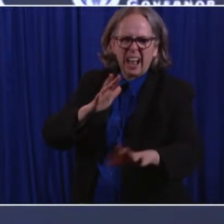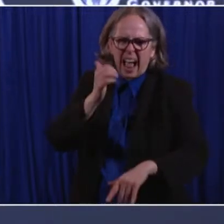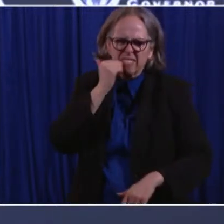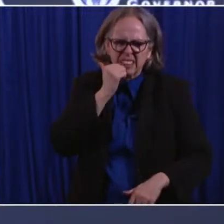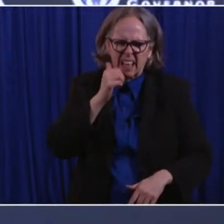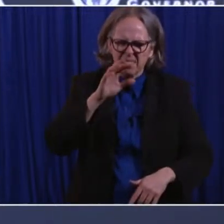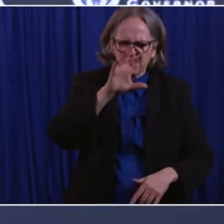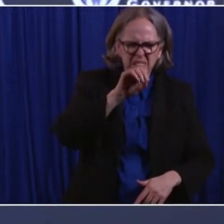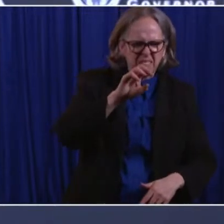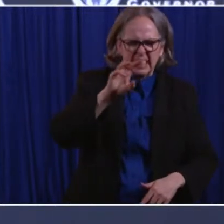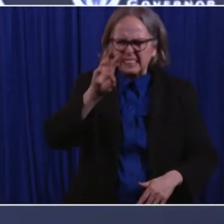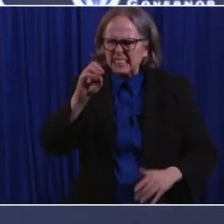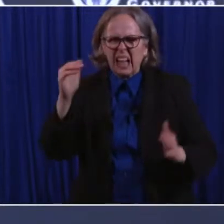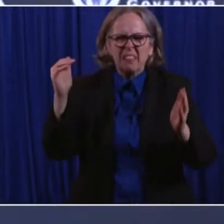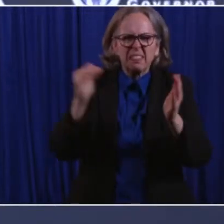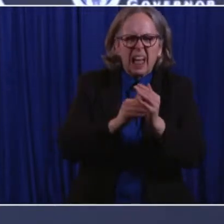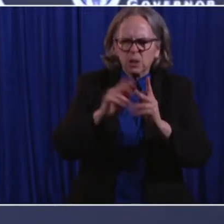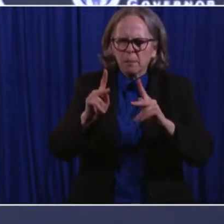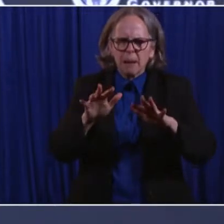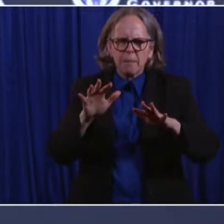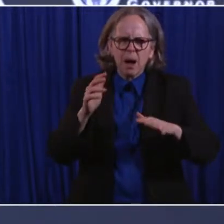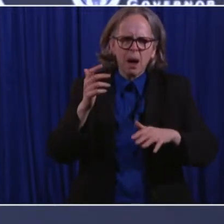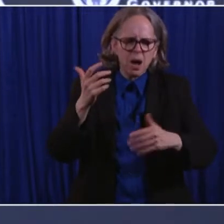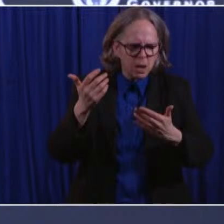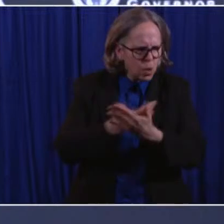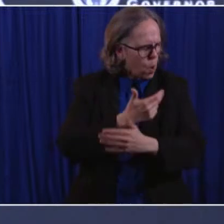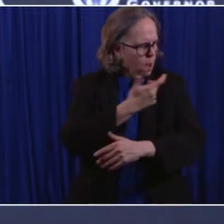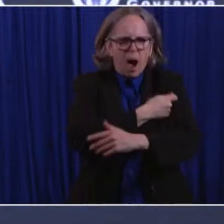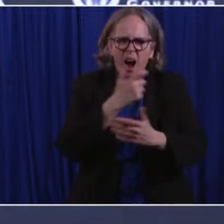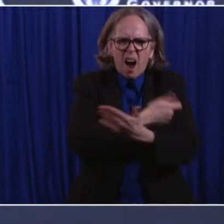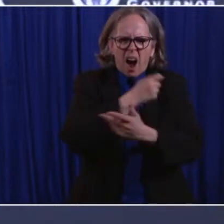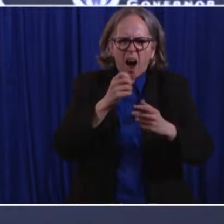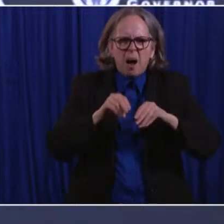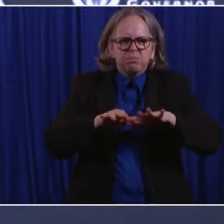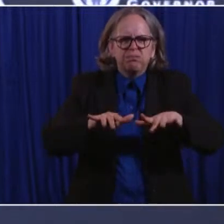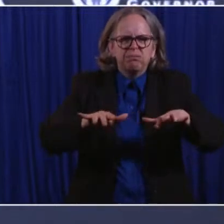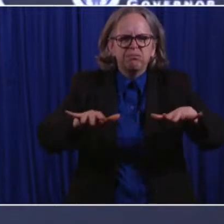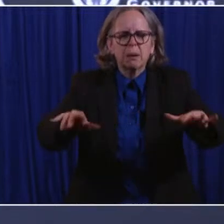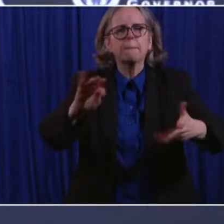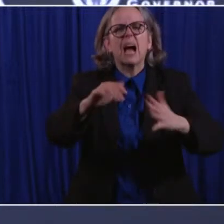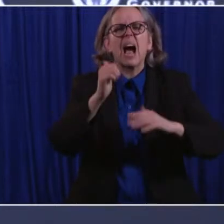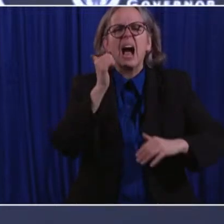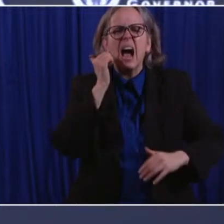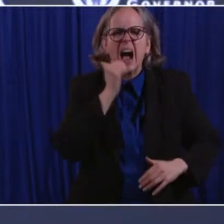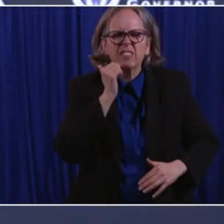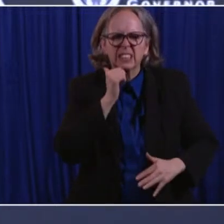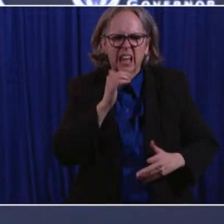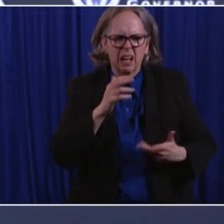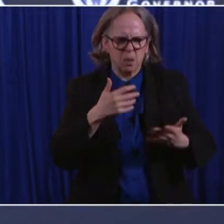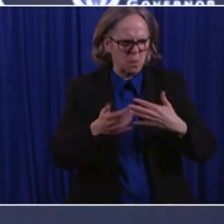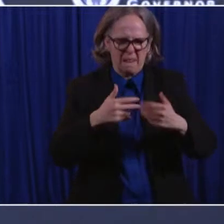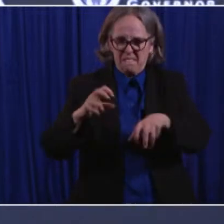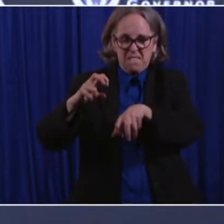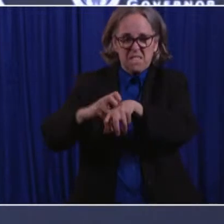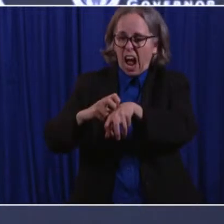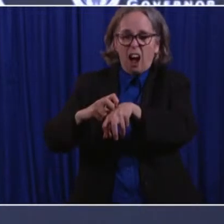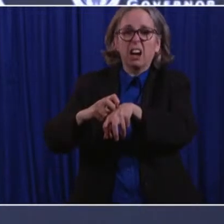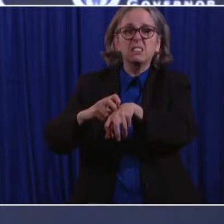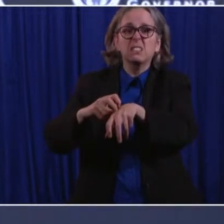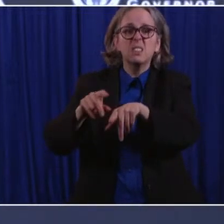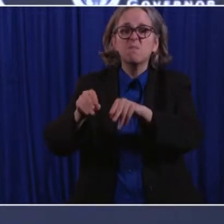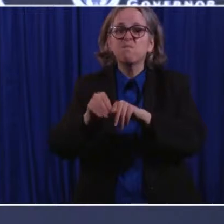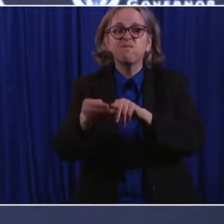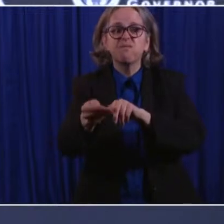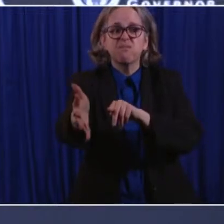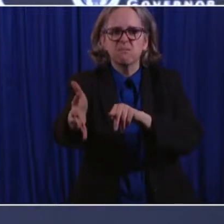So every day we're making it harder for that virus to spread. So that's what encourages me. That's what